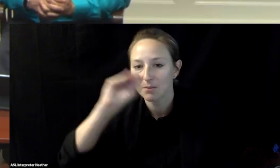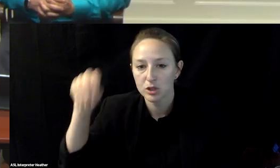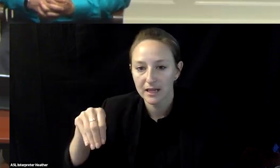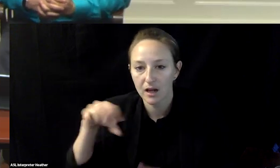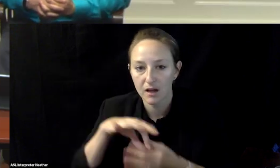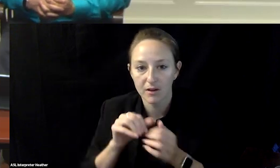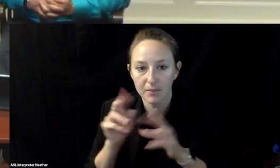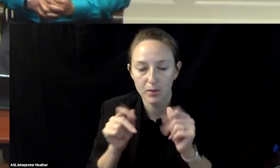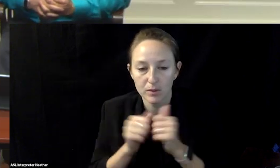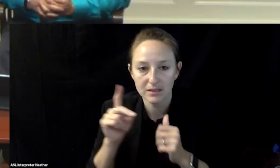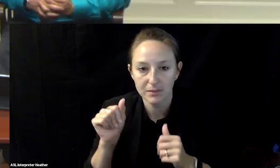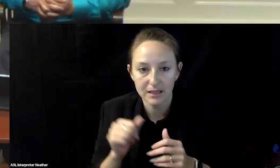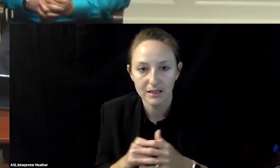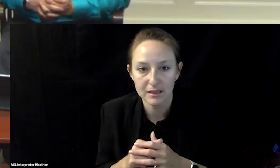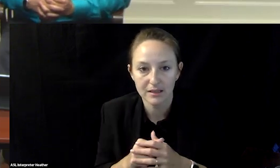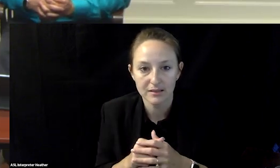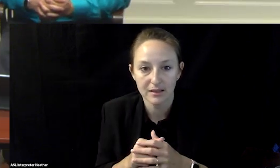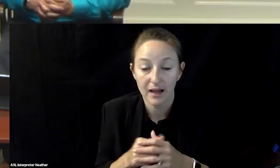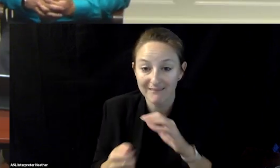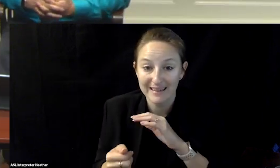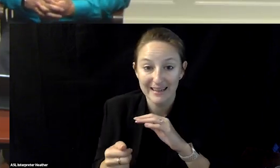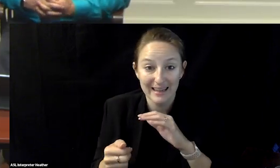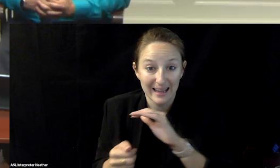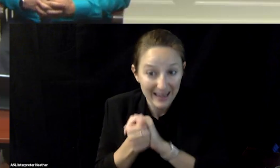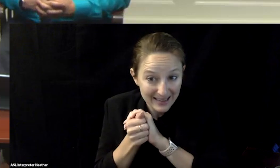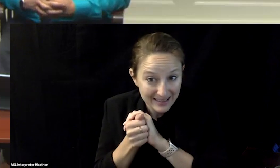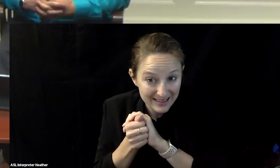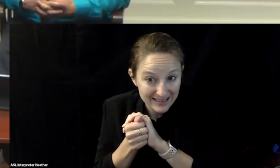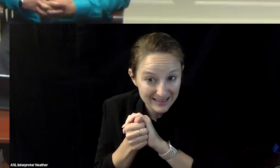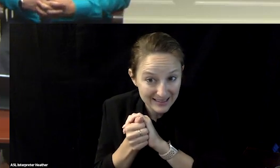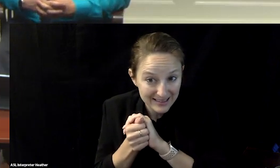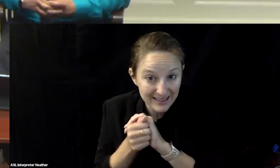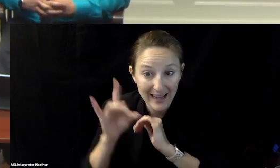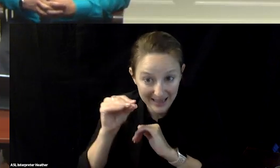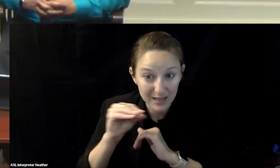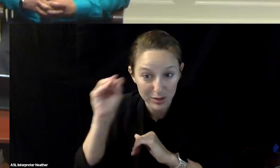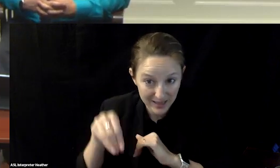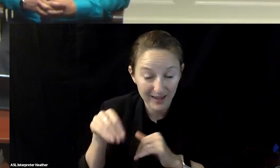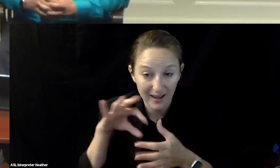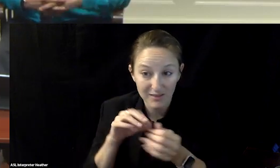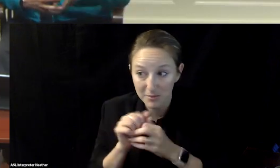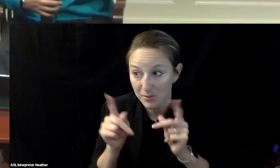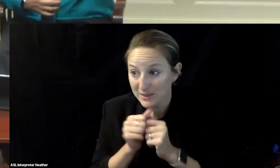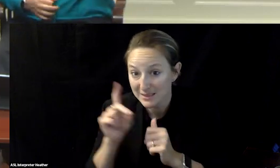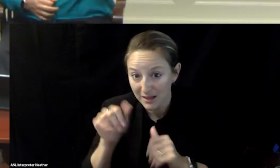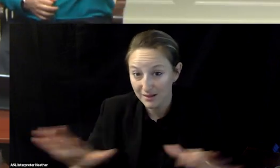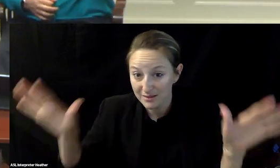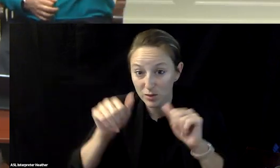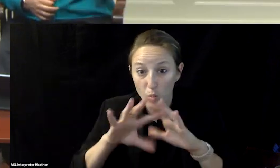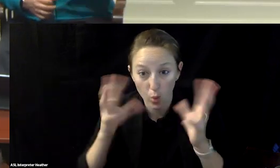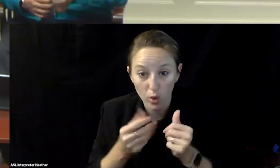with disabilities or impairments around the world have disabilities or impairments that are unseen or non-visible.